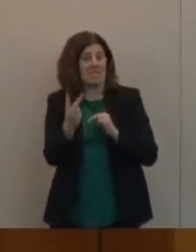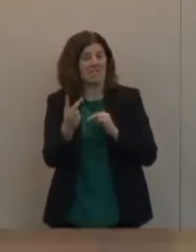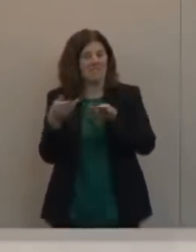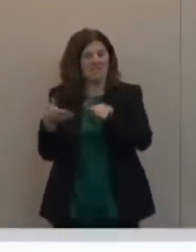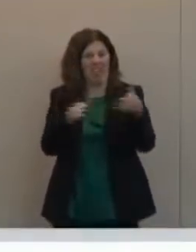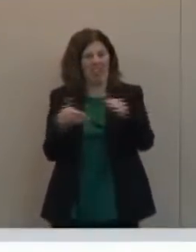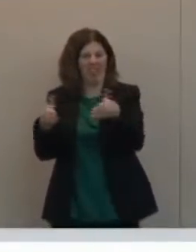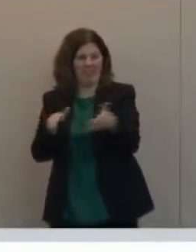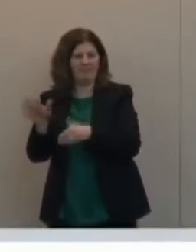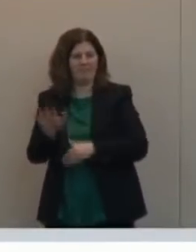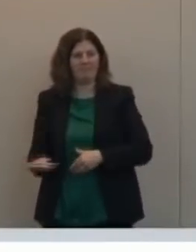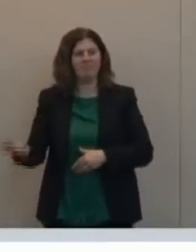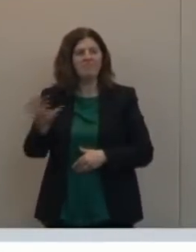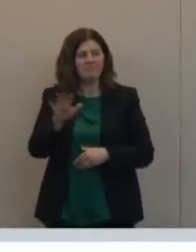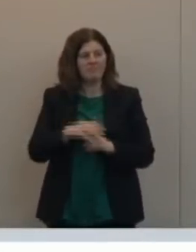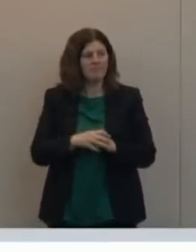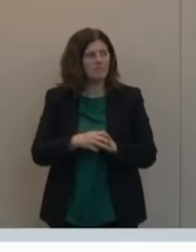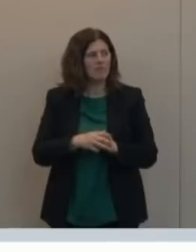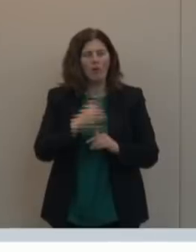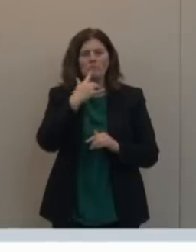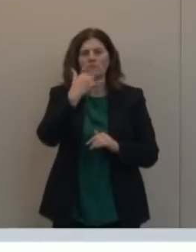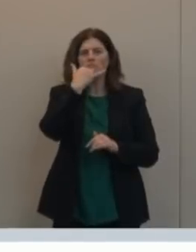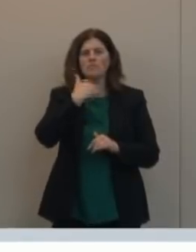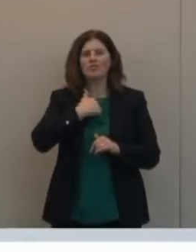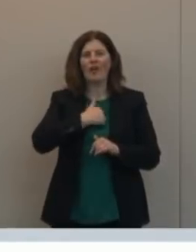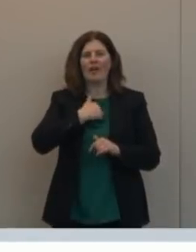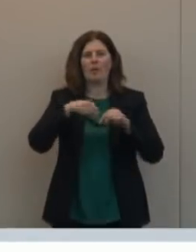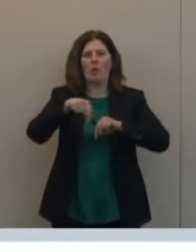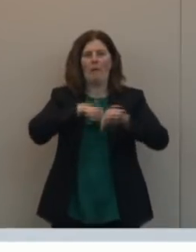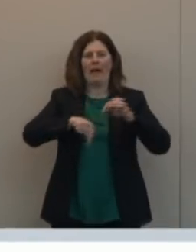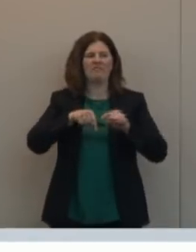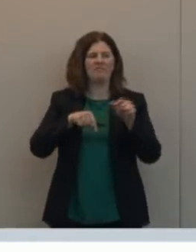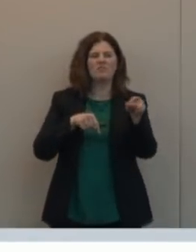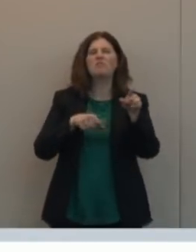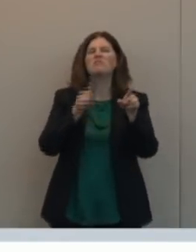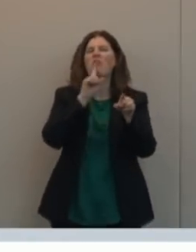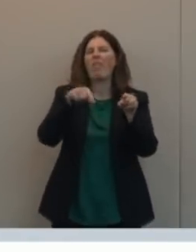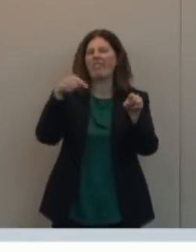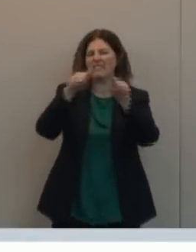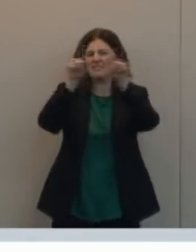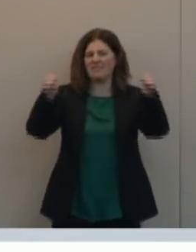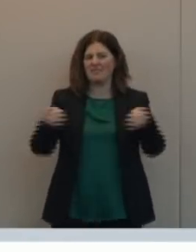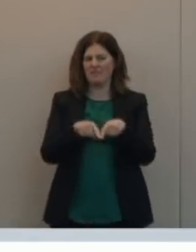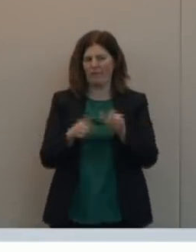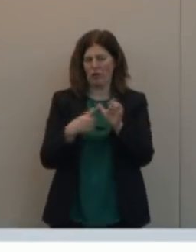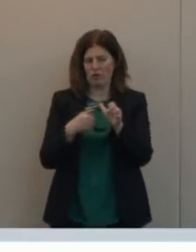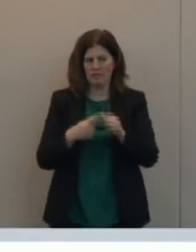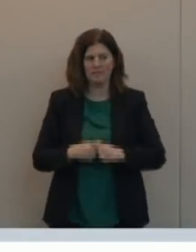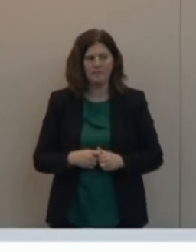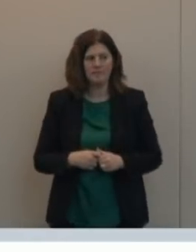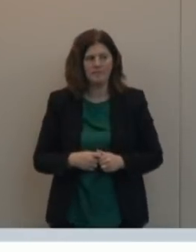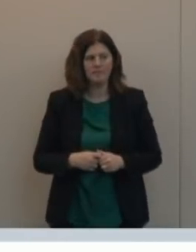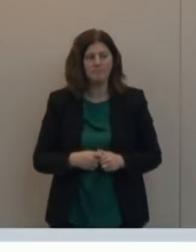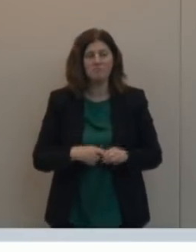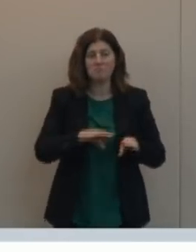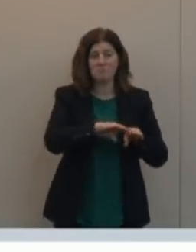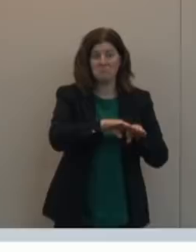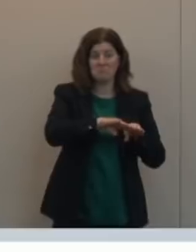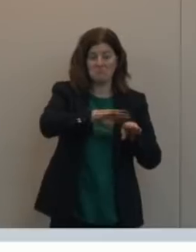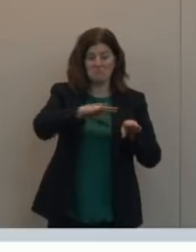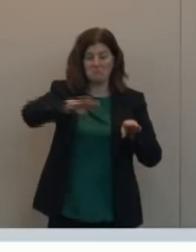deaths through excuse me, let me do this slide first. This is a slide that